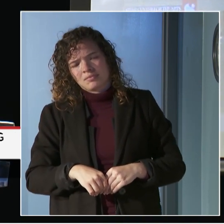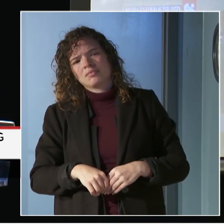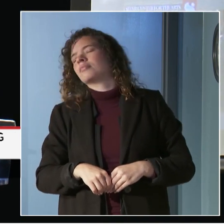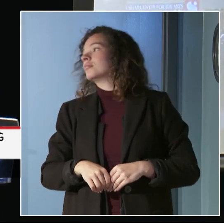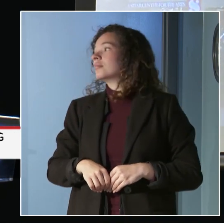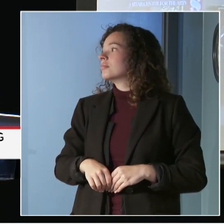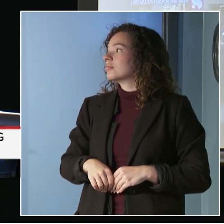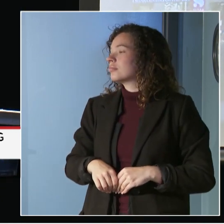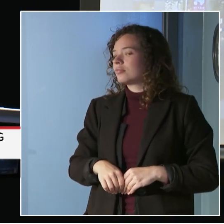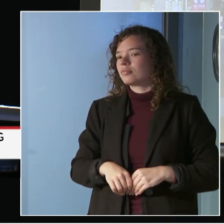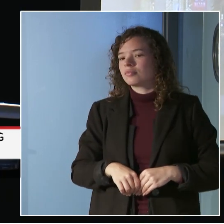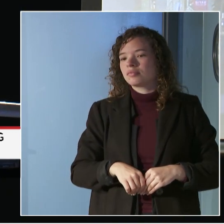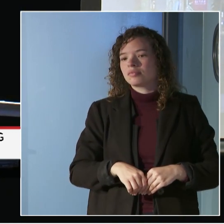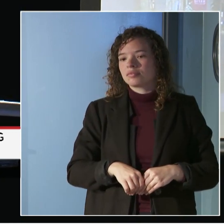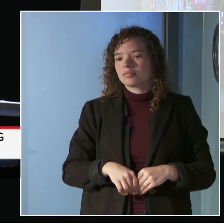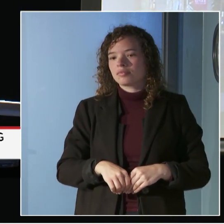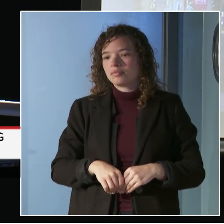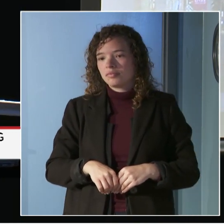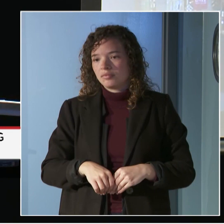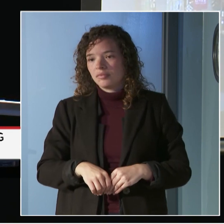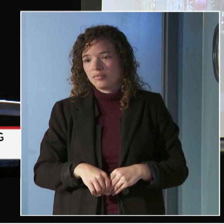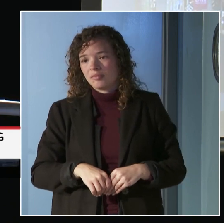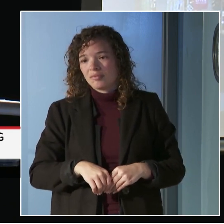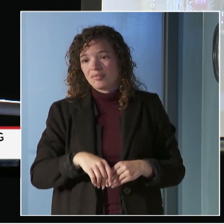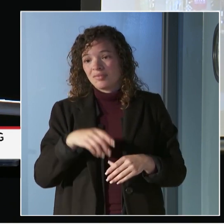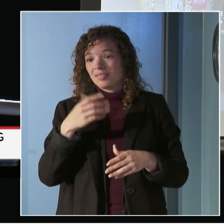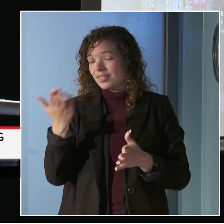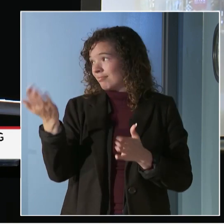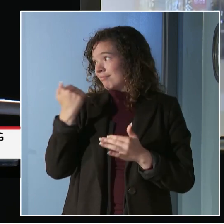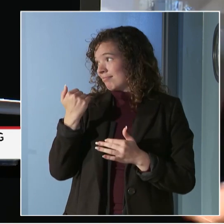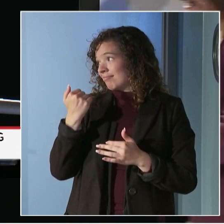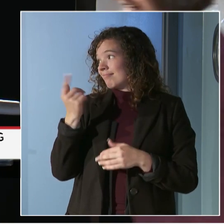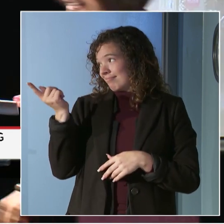And I think Maureen is next. Who needs no introduction?